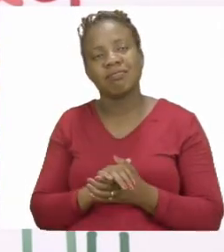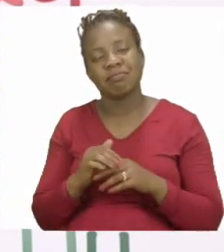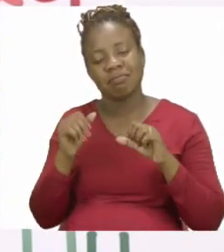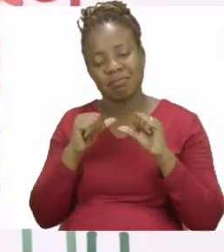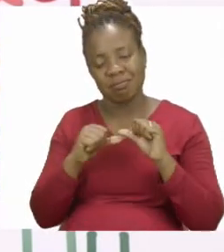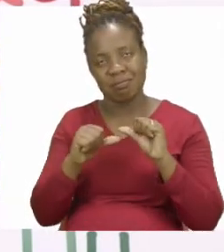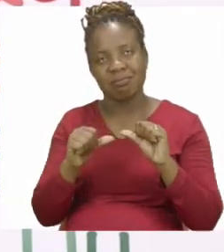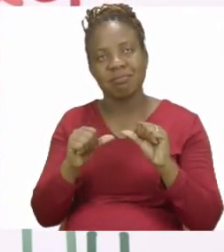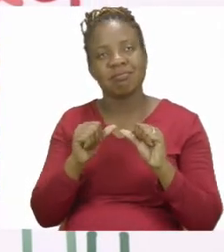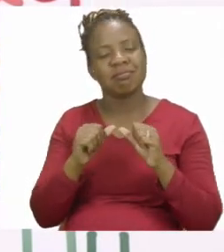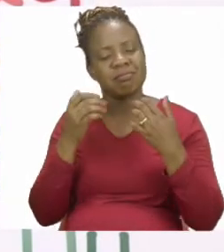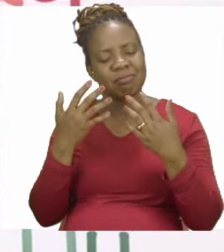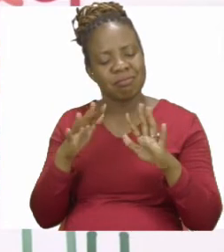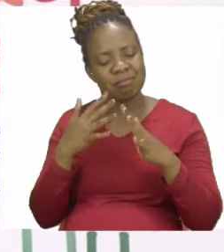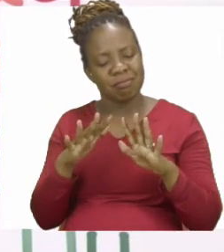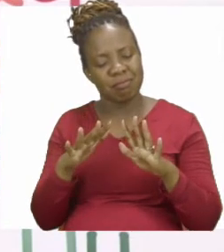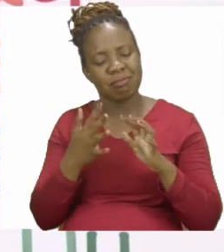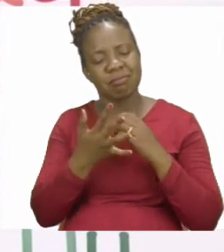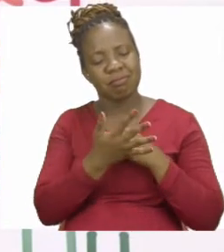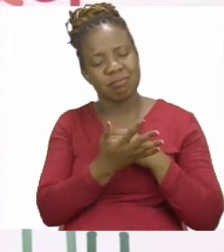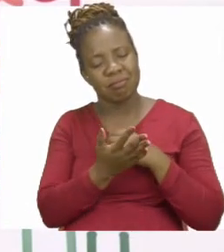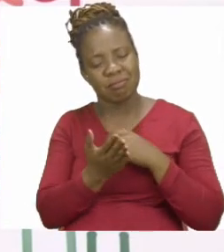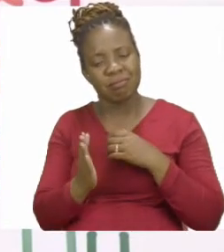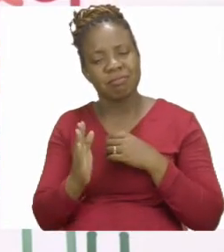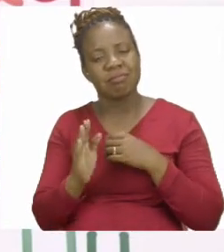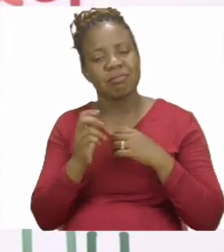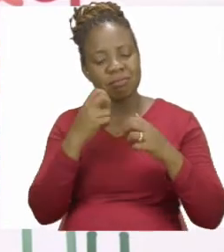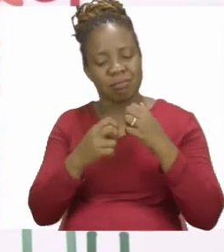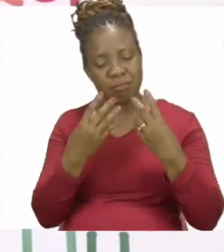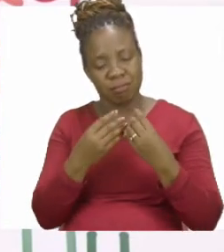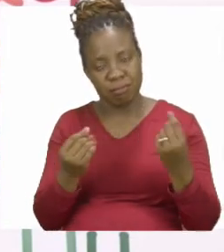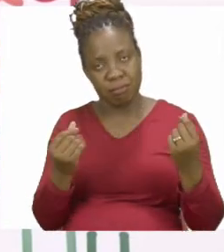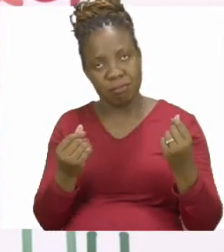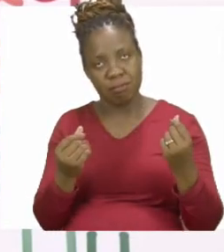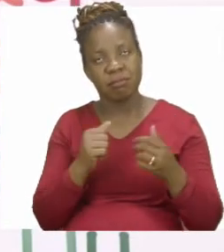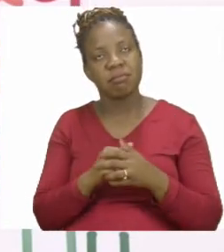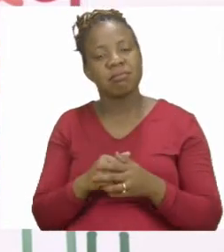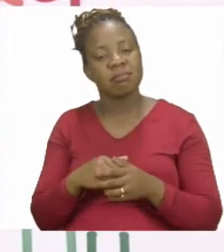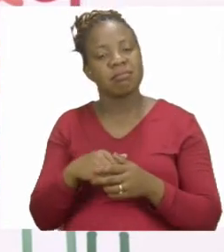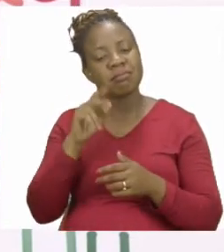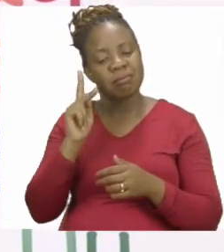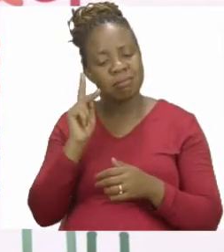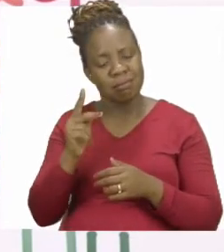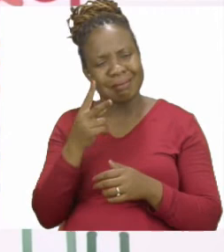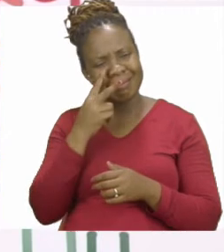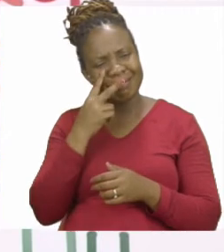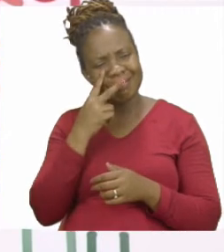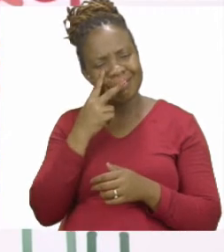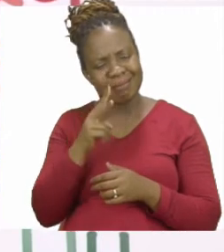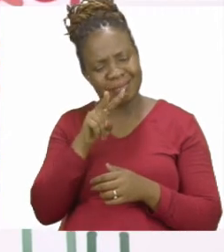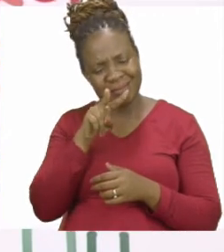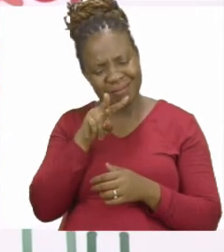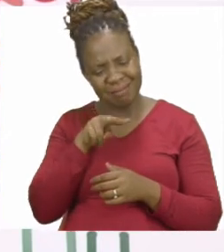finish all your problems. And also, please make sure you have a good look at all your shapes and write